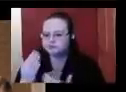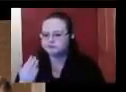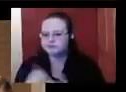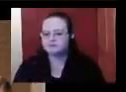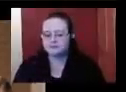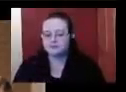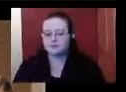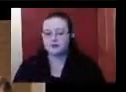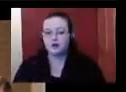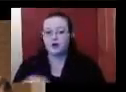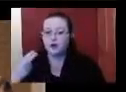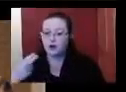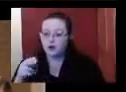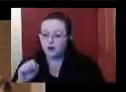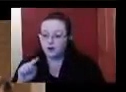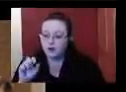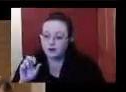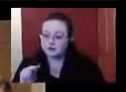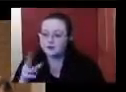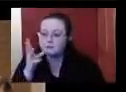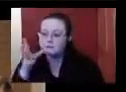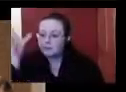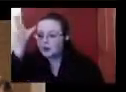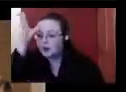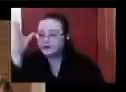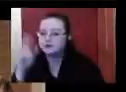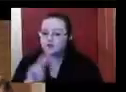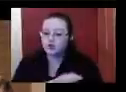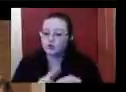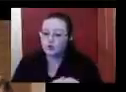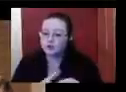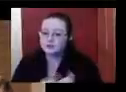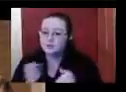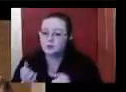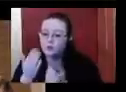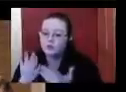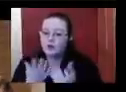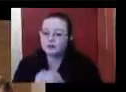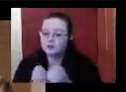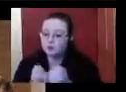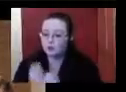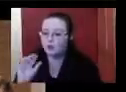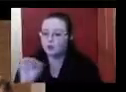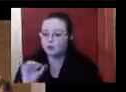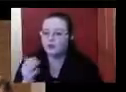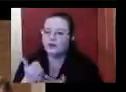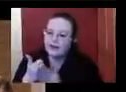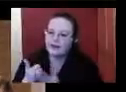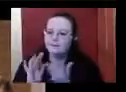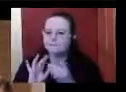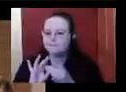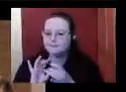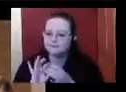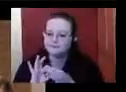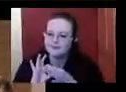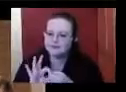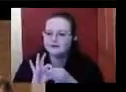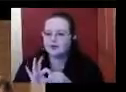Halton parents' public health nurses are also available to provide mental health support and help connect you with community